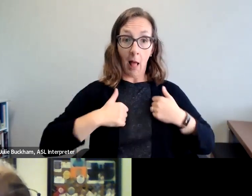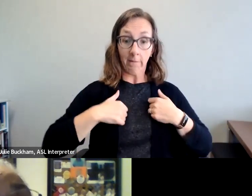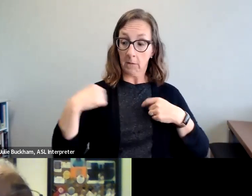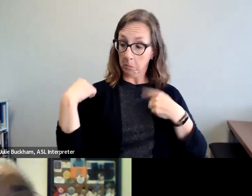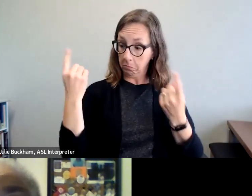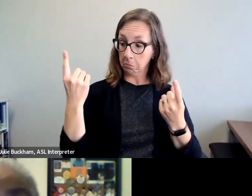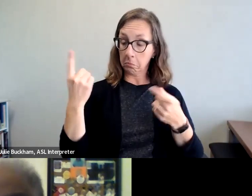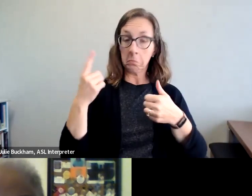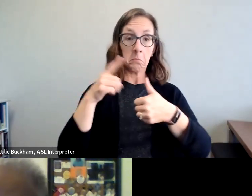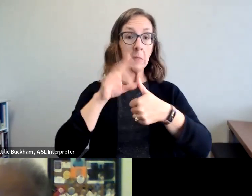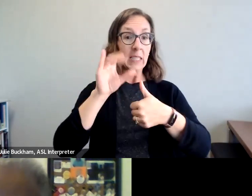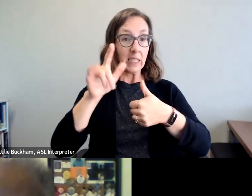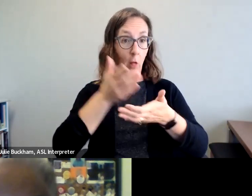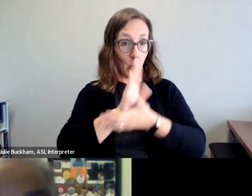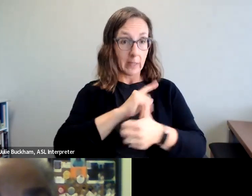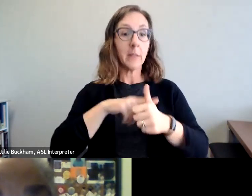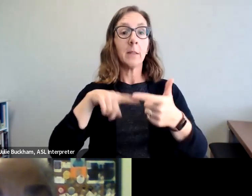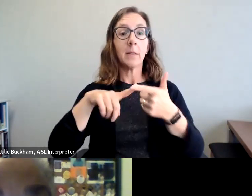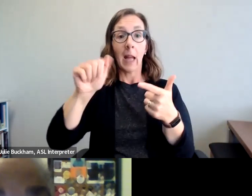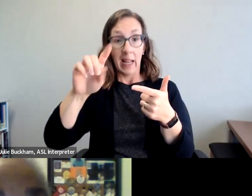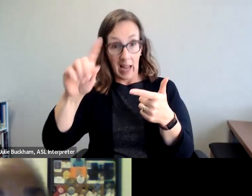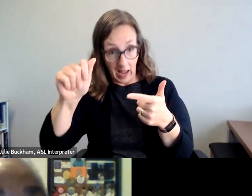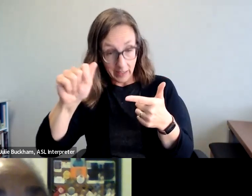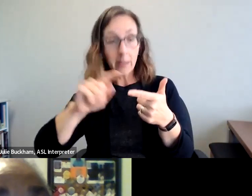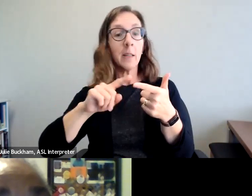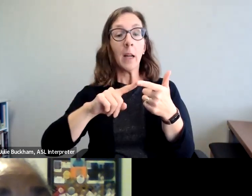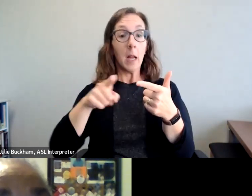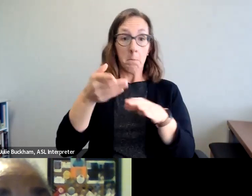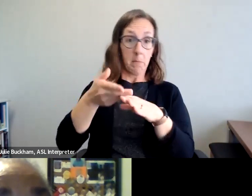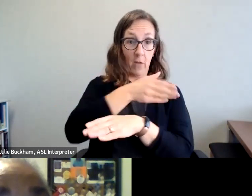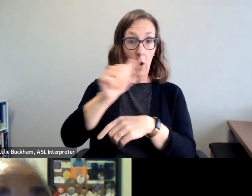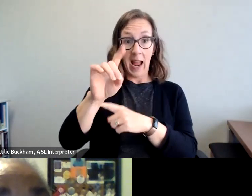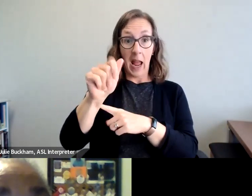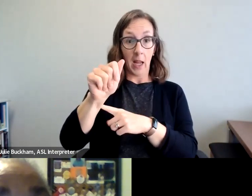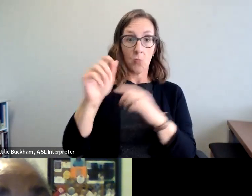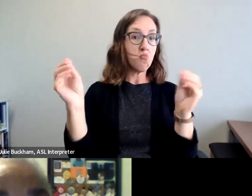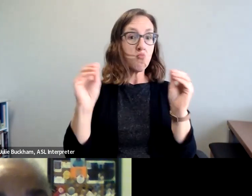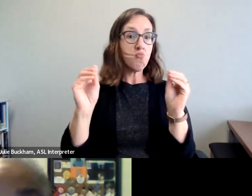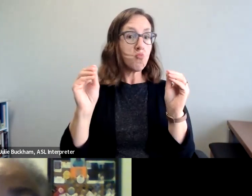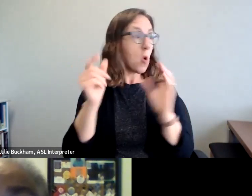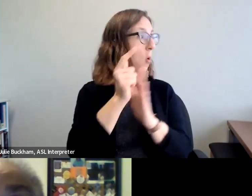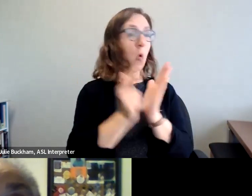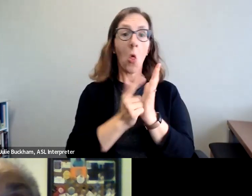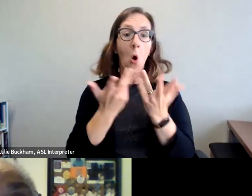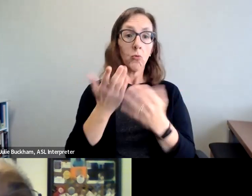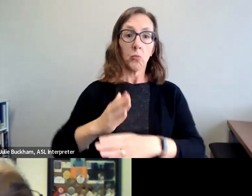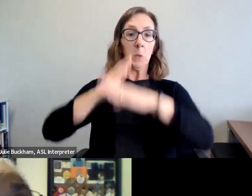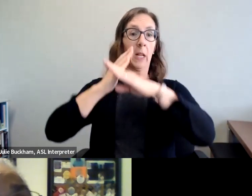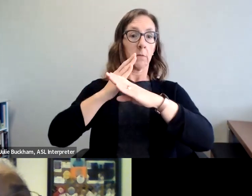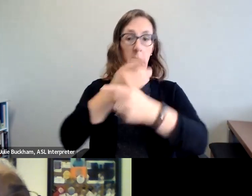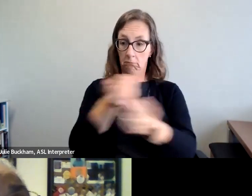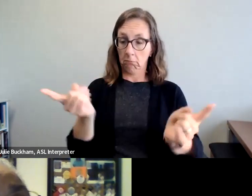And before that, there was no law on the books to protect us against discrimination.